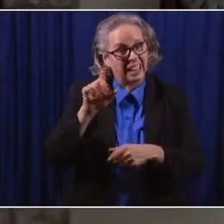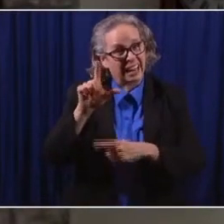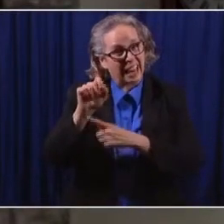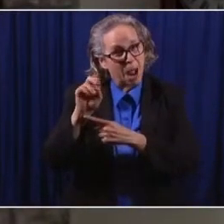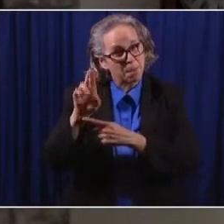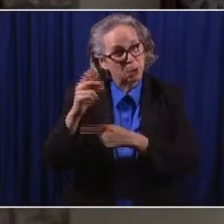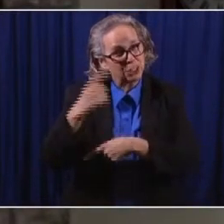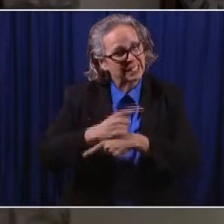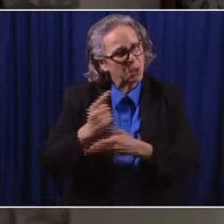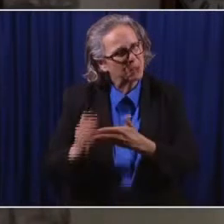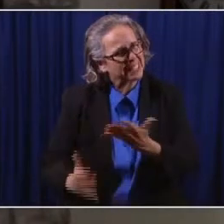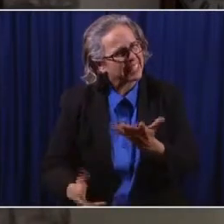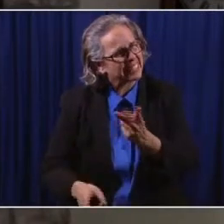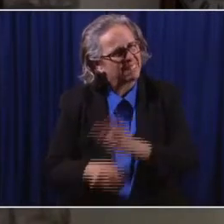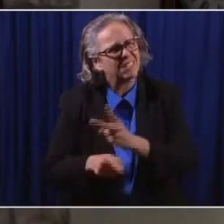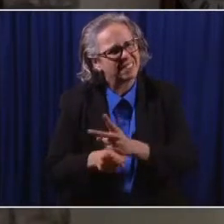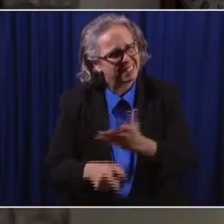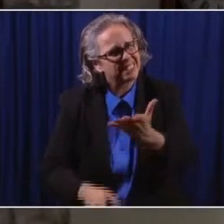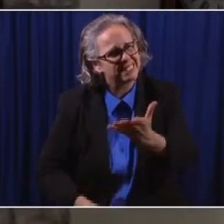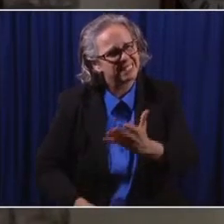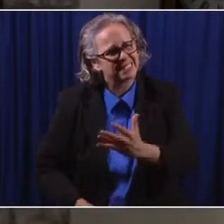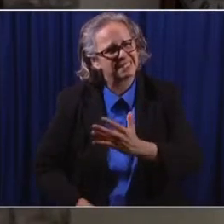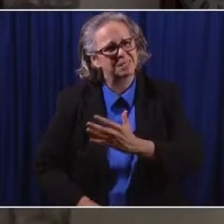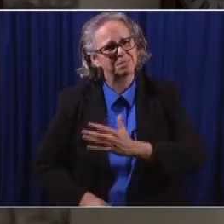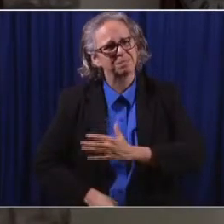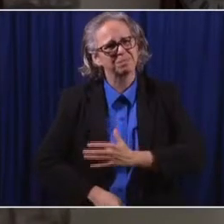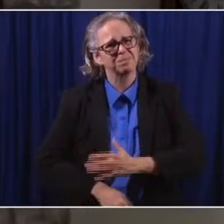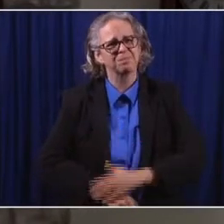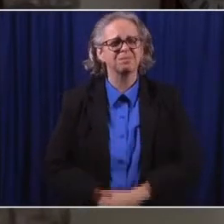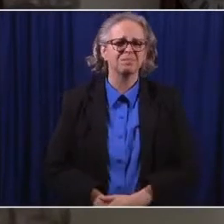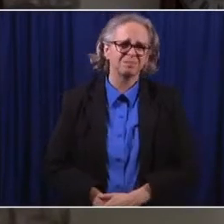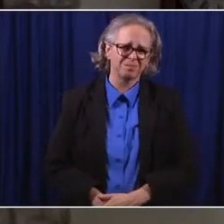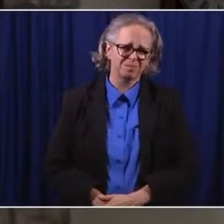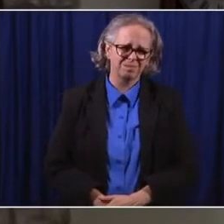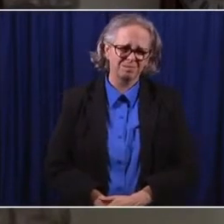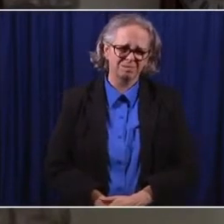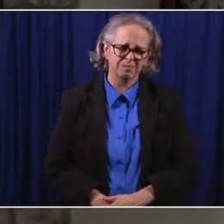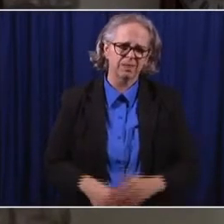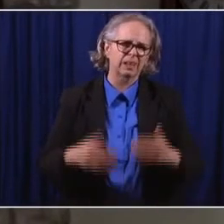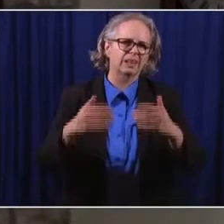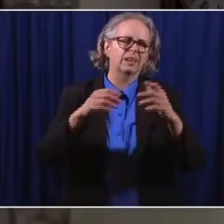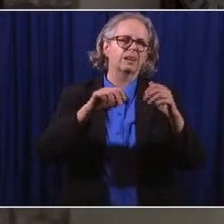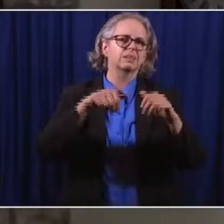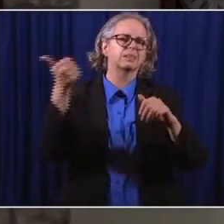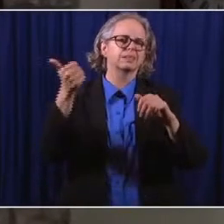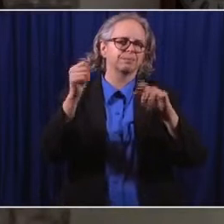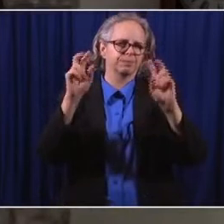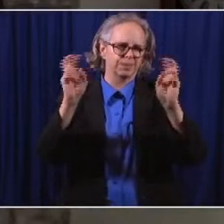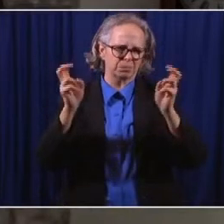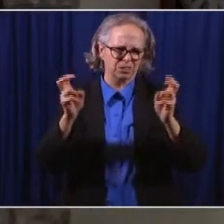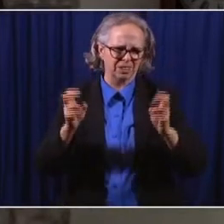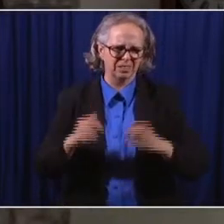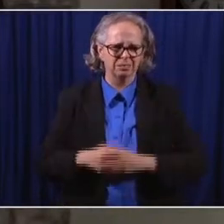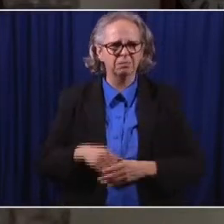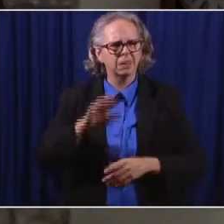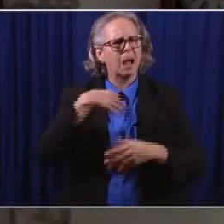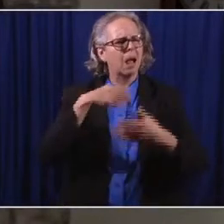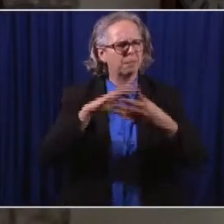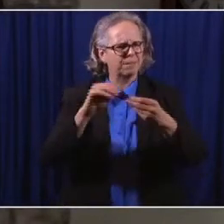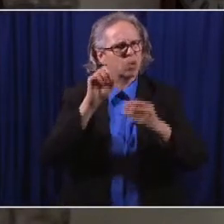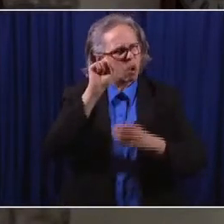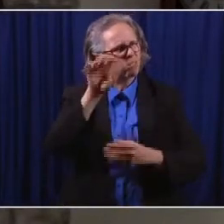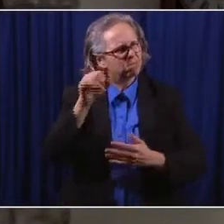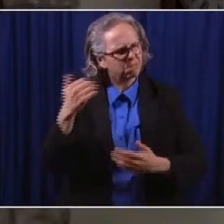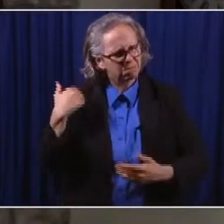Let me turn to another subject. We've talked a little bit about this before, but I want to give everyone an update, and then we'll have more information